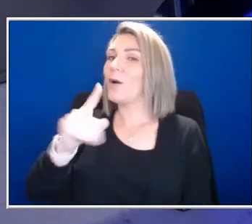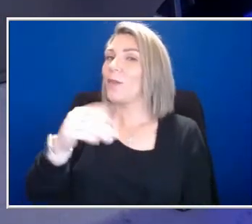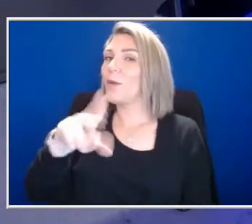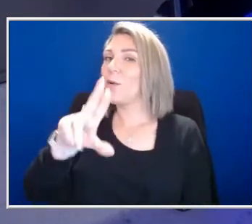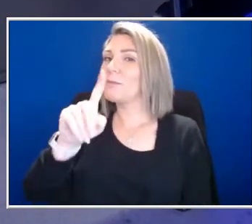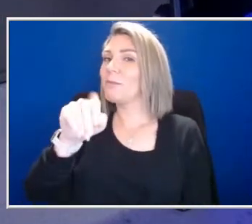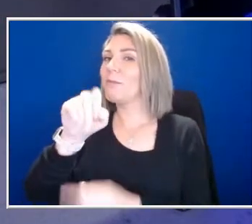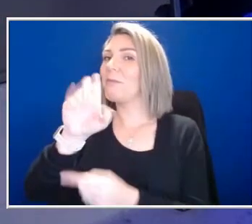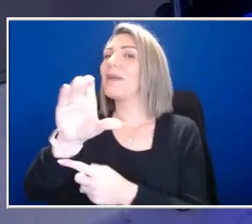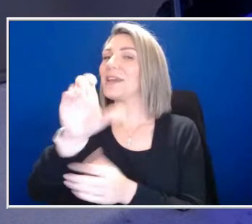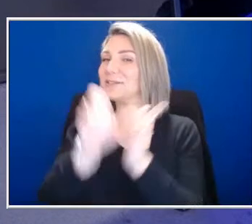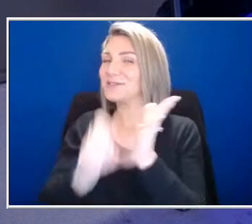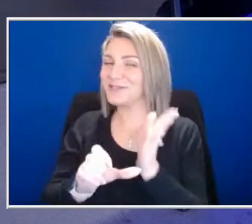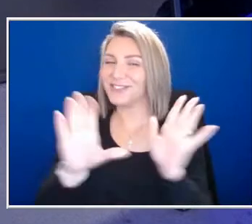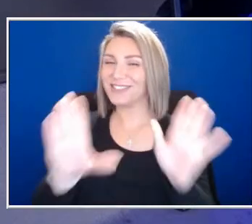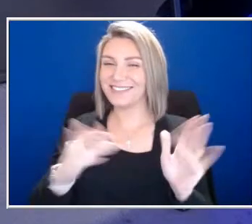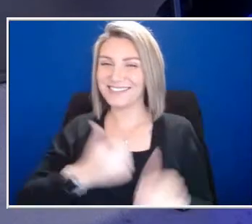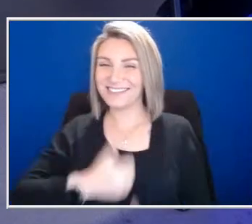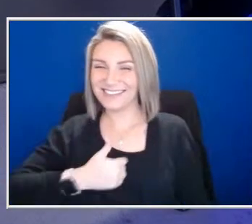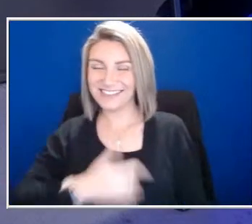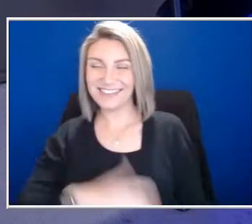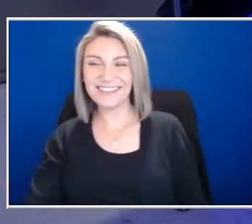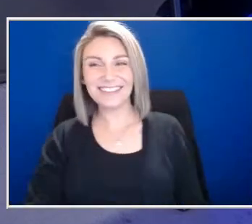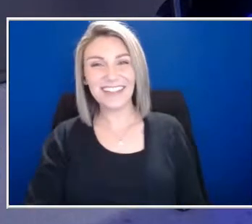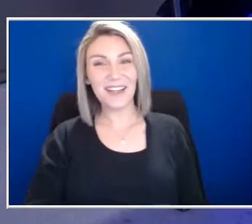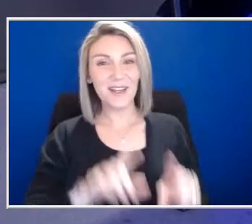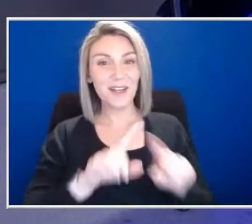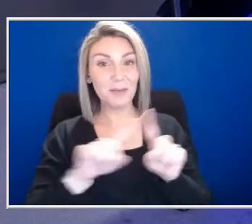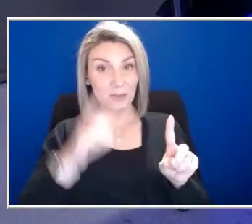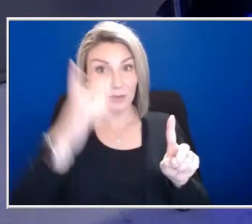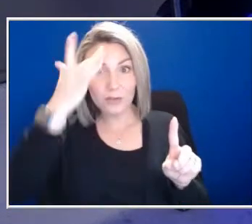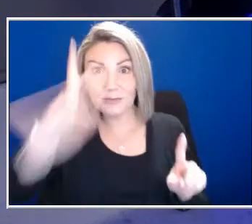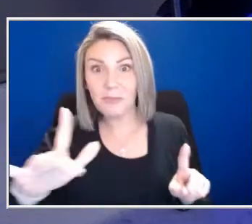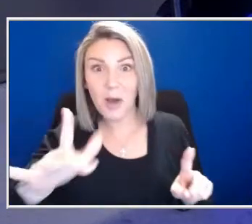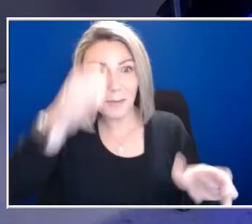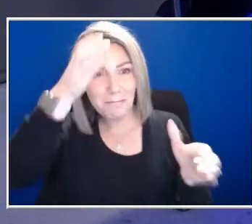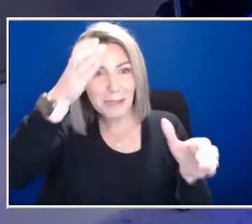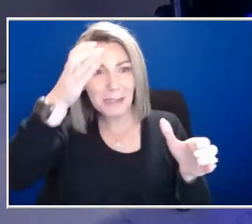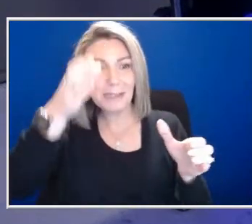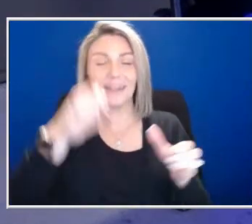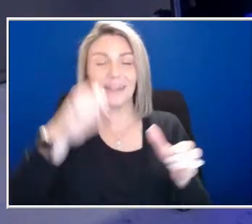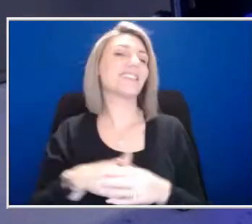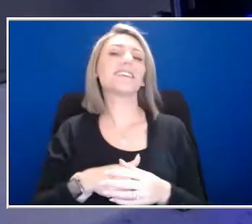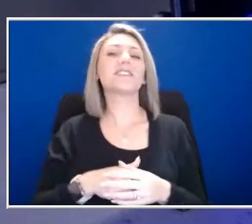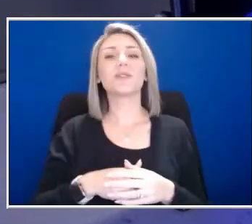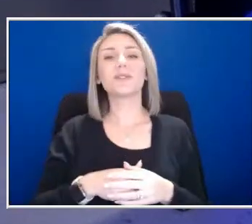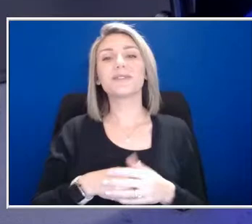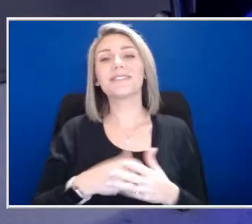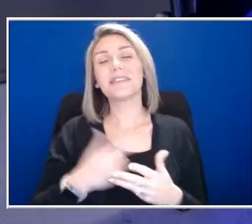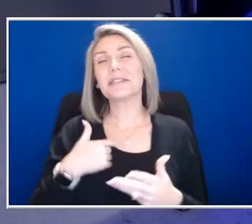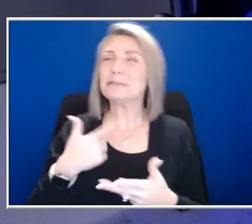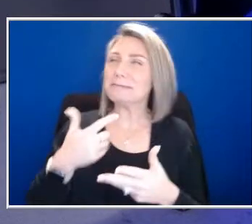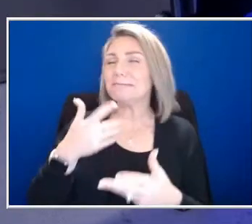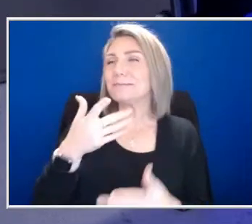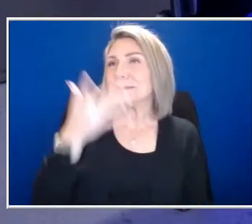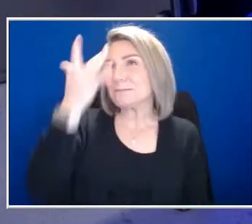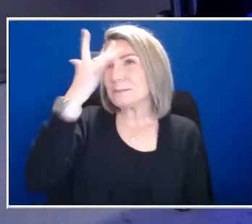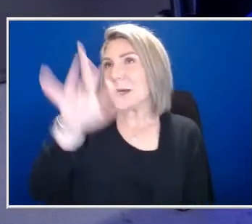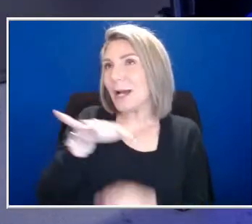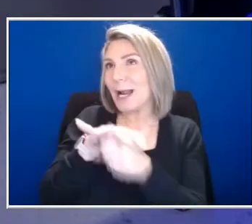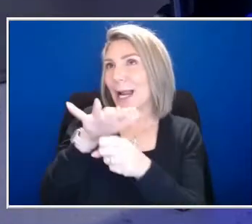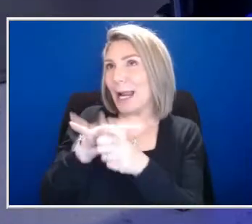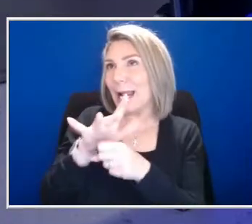Orthopedic surgeon. Yeah. But very smart nonetheless. So tell us a little bit about... Smart enough. To get through medical